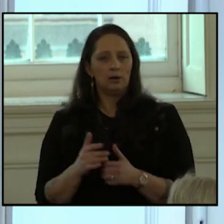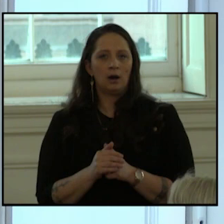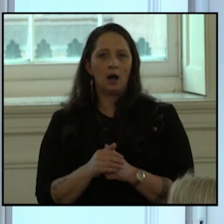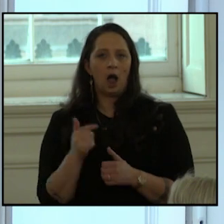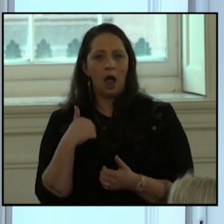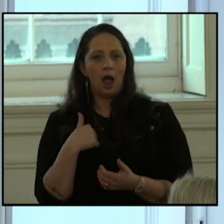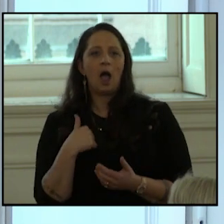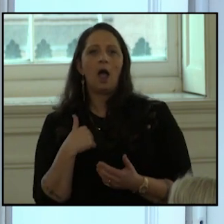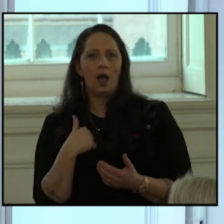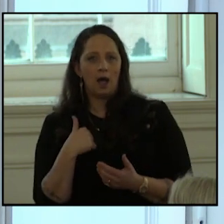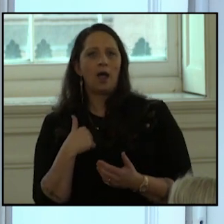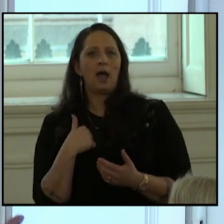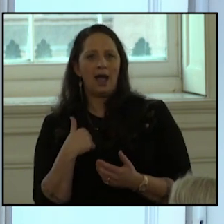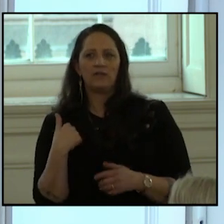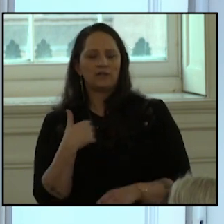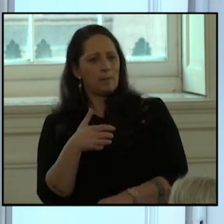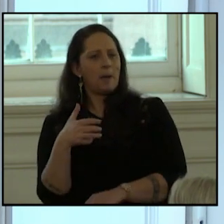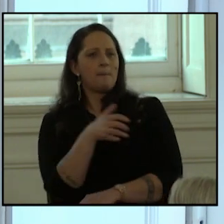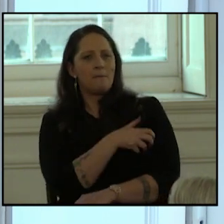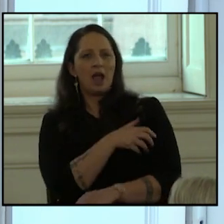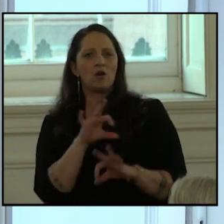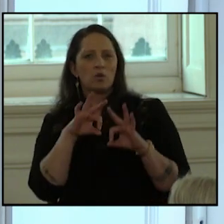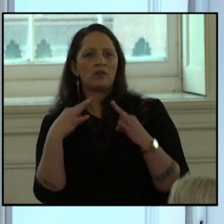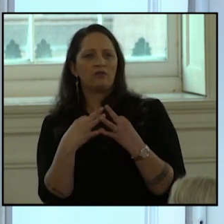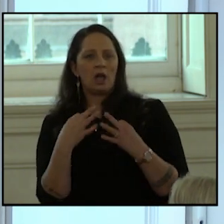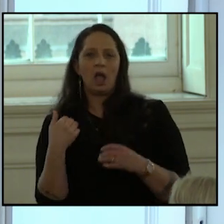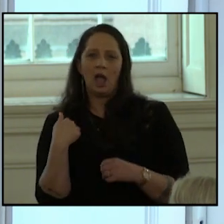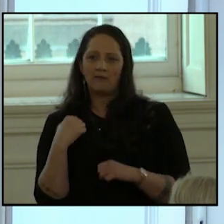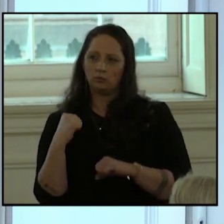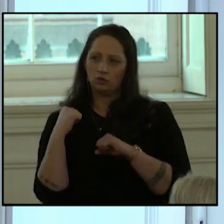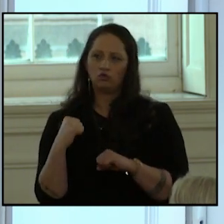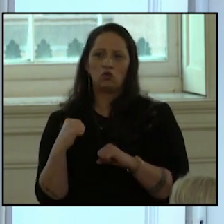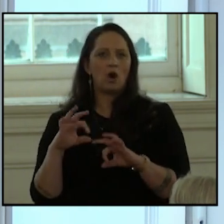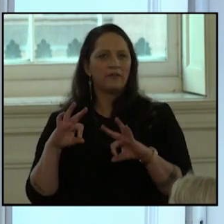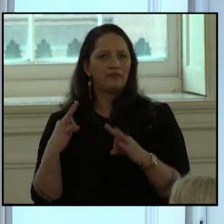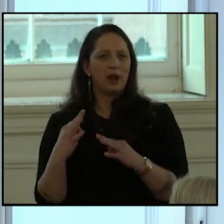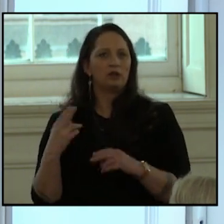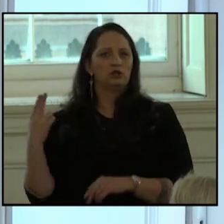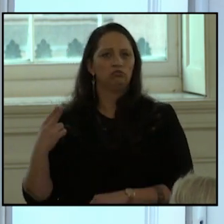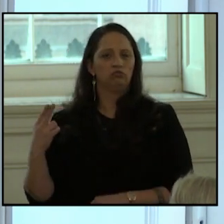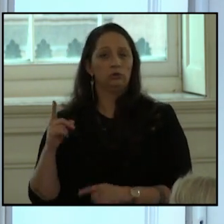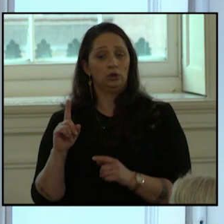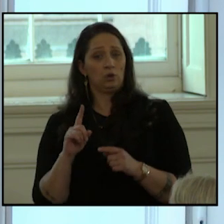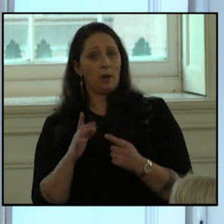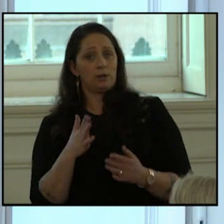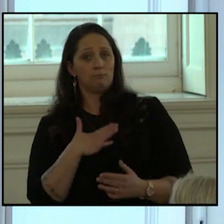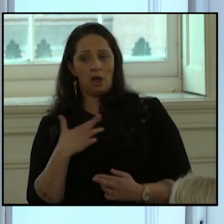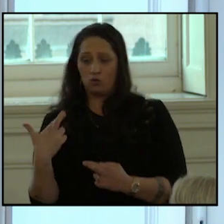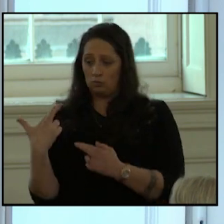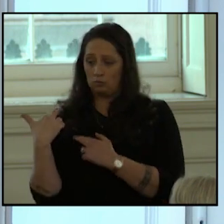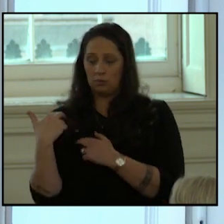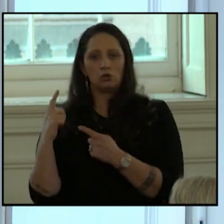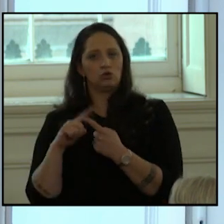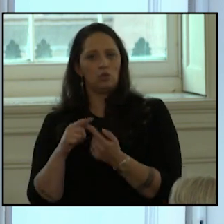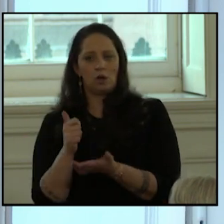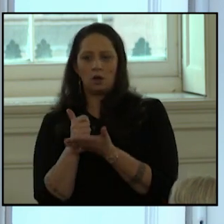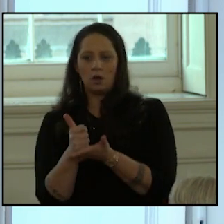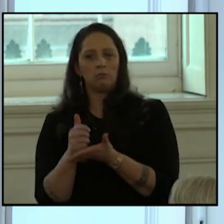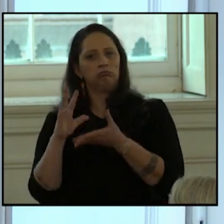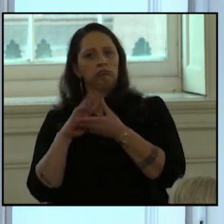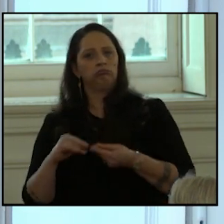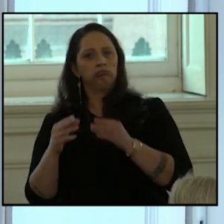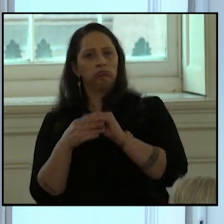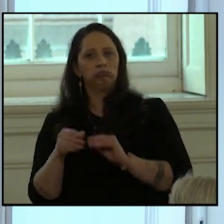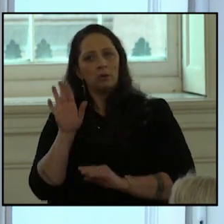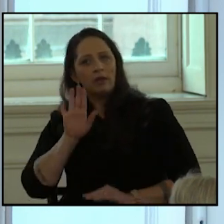on some powerful shoulders. I'm riding on some strong backs. And it is up to me to help tell the narratives of those who did not get